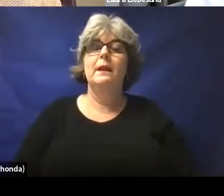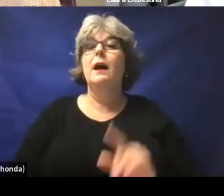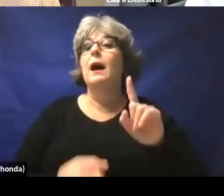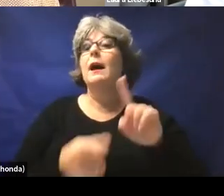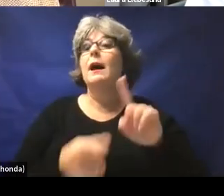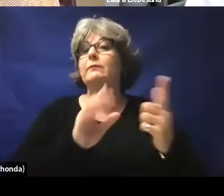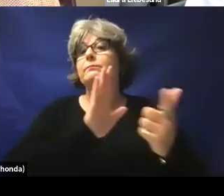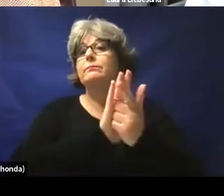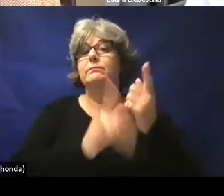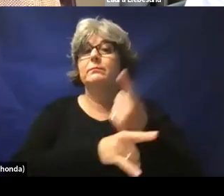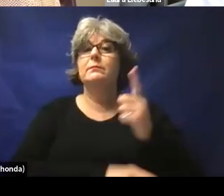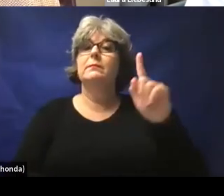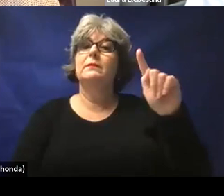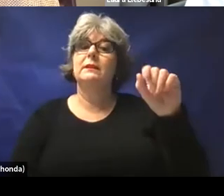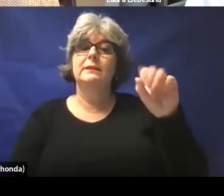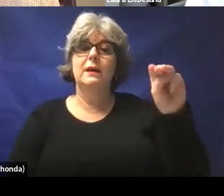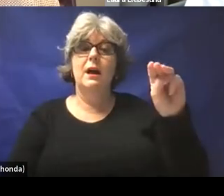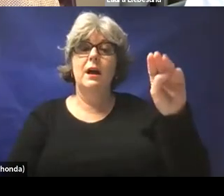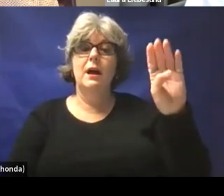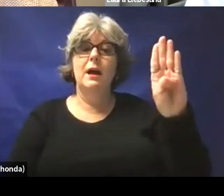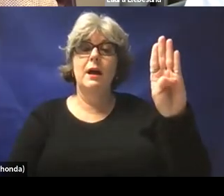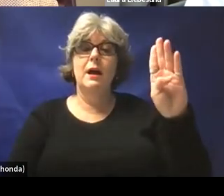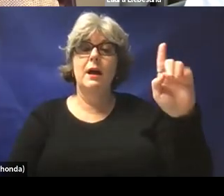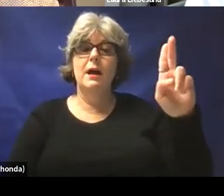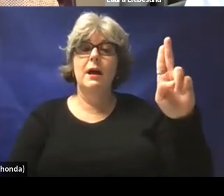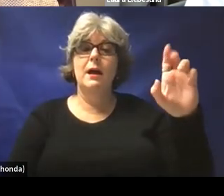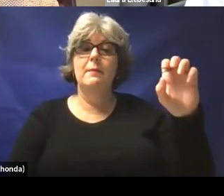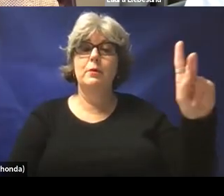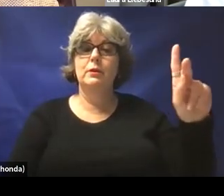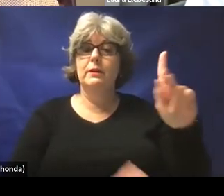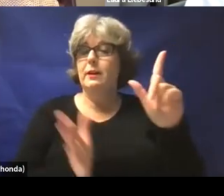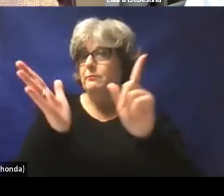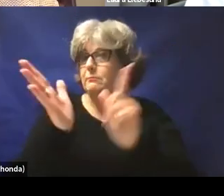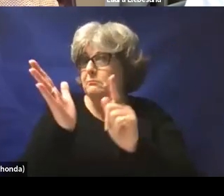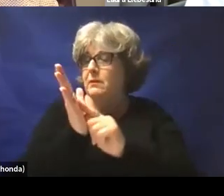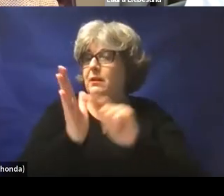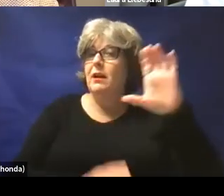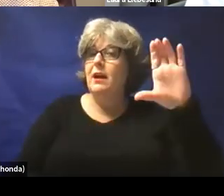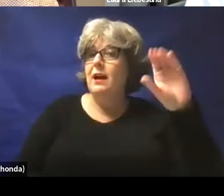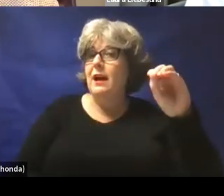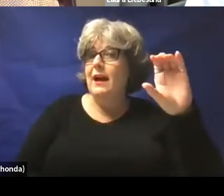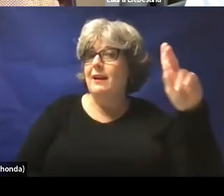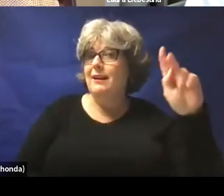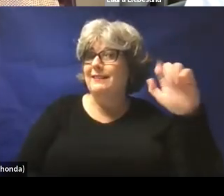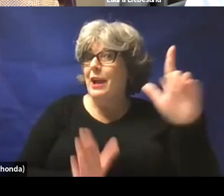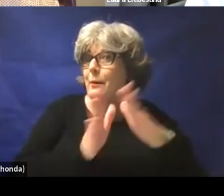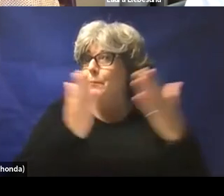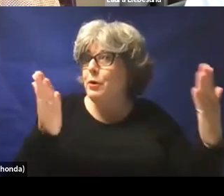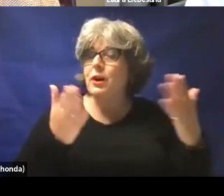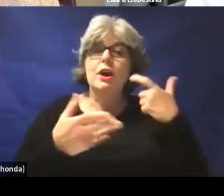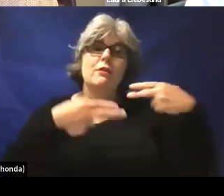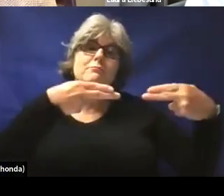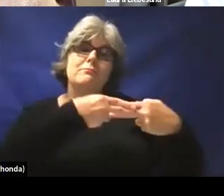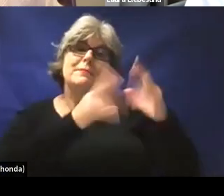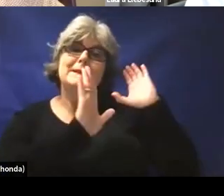Prohibition, there's a man named Tom Bullock. He was the first African-American to publish a cocktail book. And I think in the slideshow, you saw his